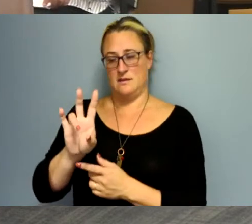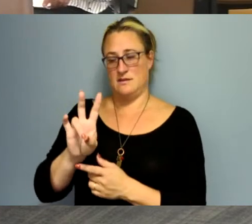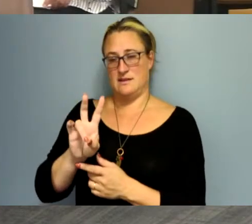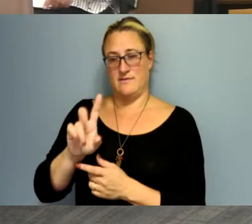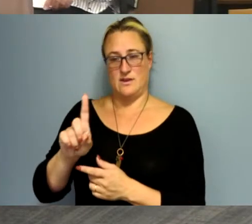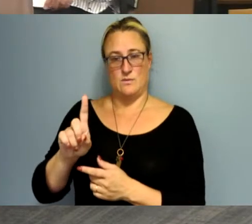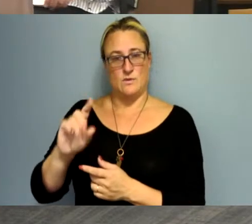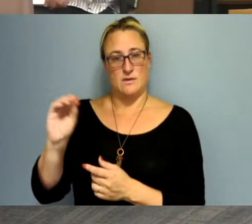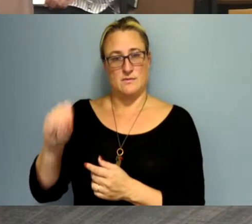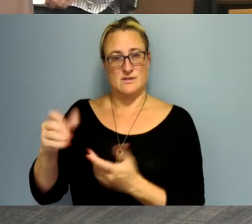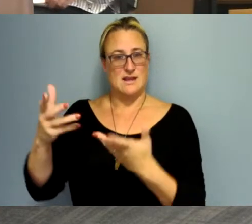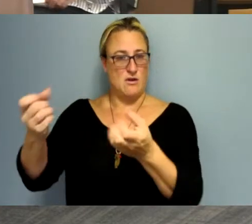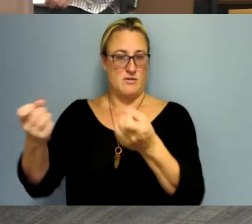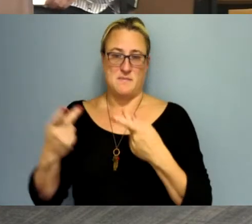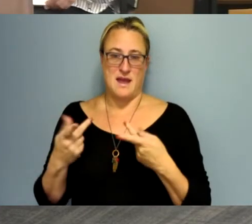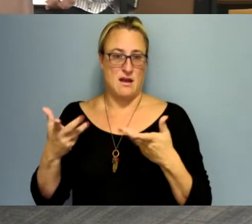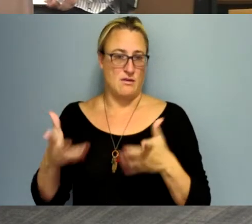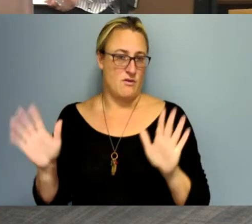back already.